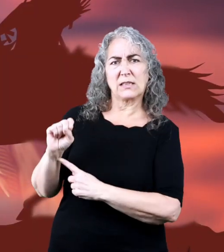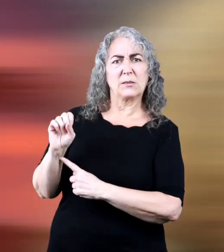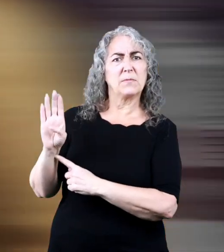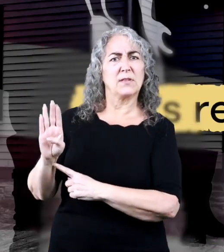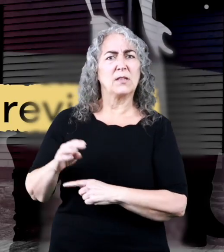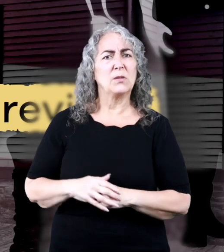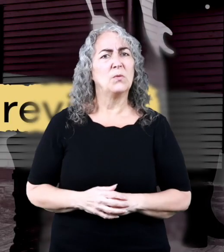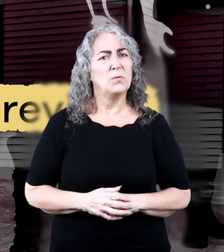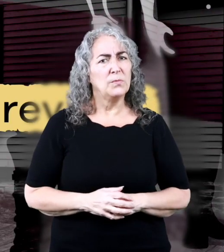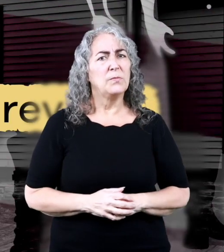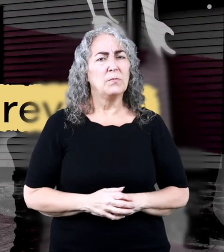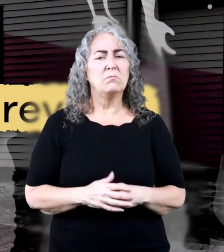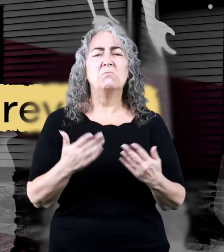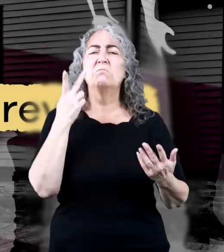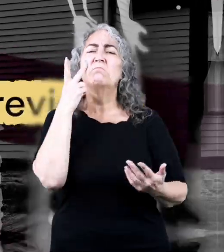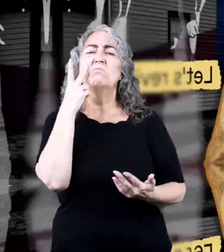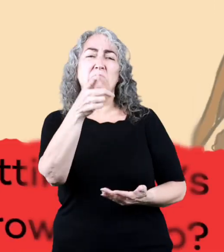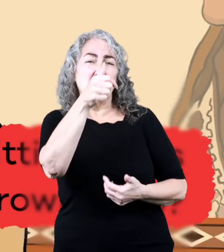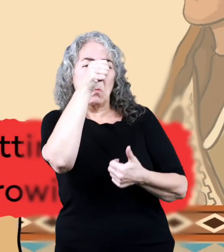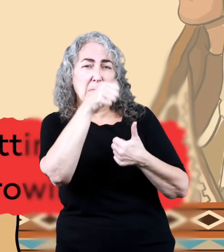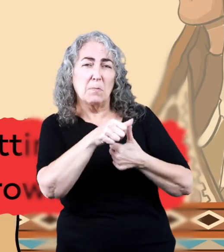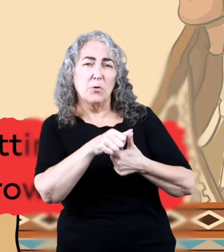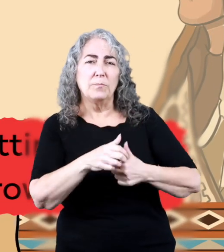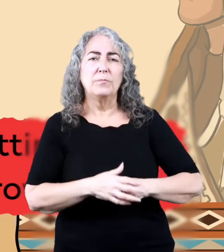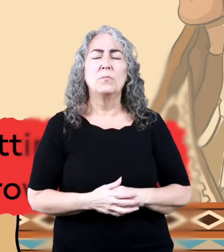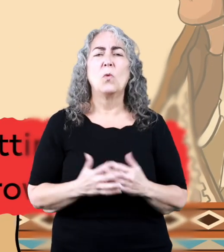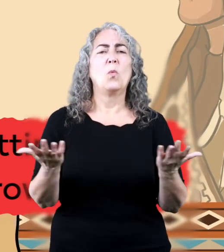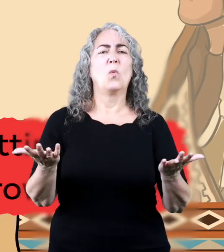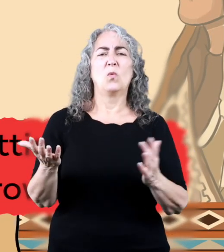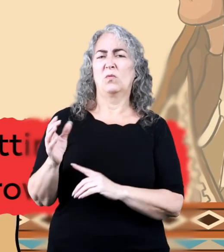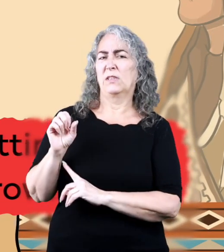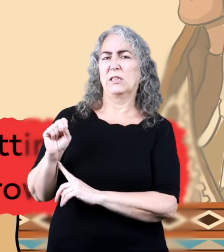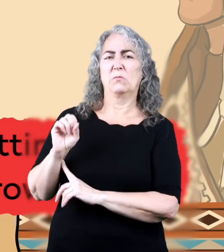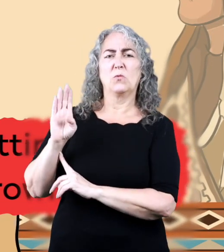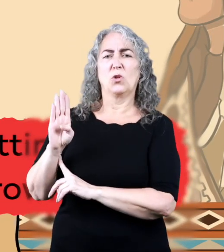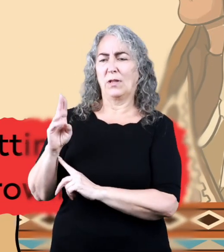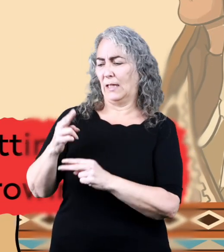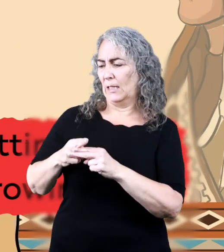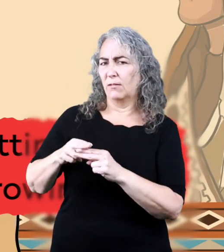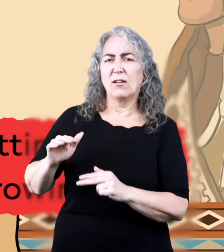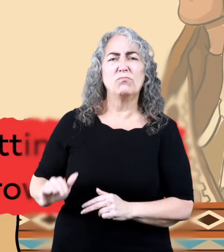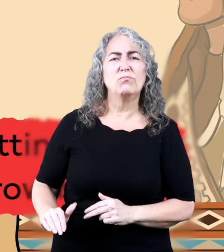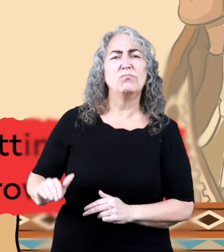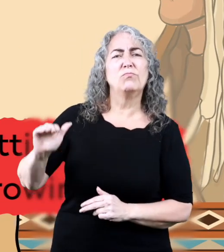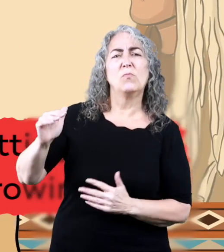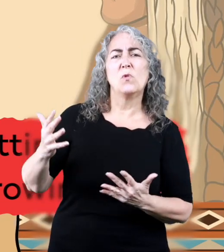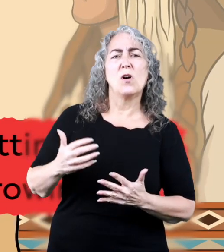Bull. Let's see what you remember. What was Sitting Bull's nickname growing up?